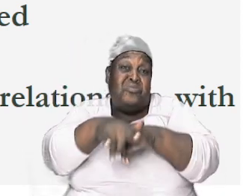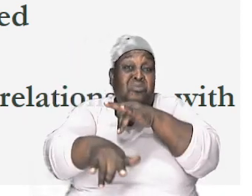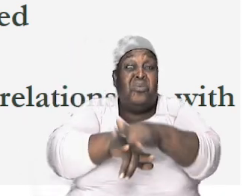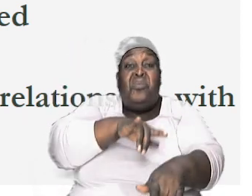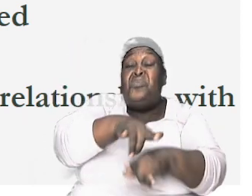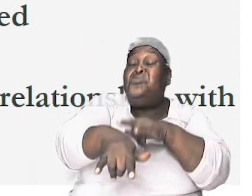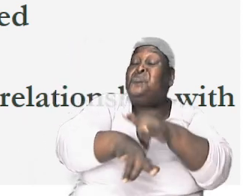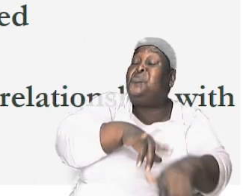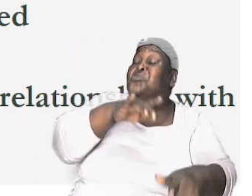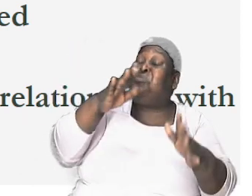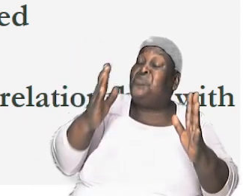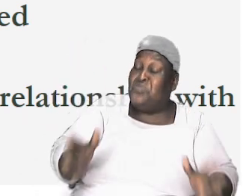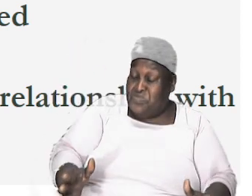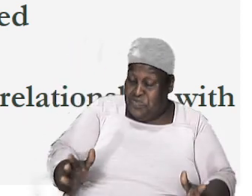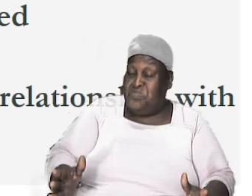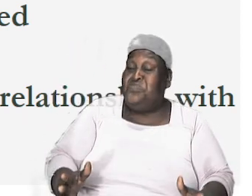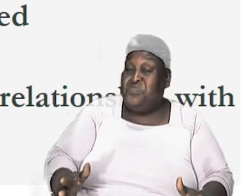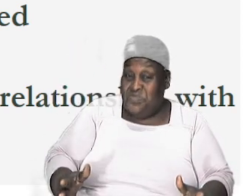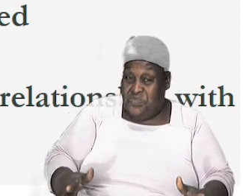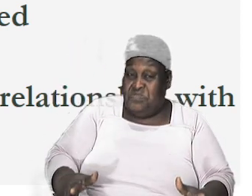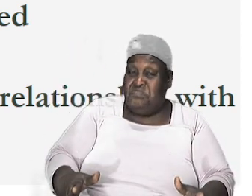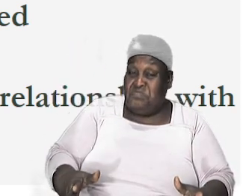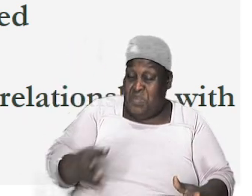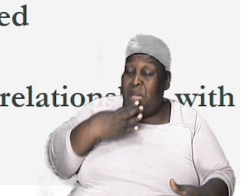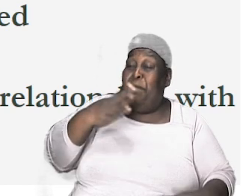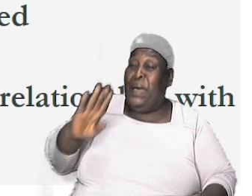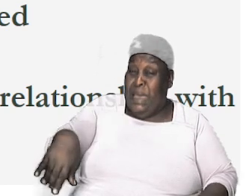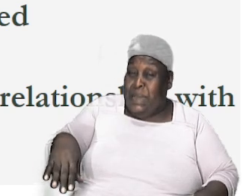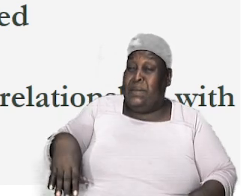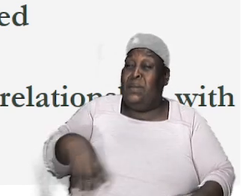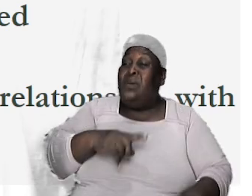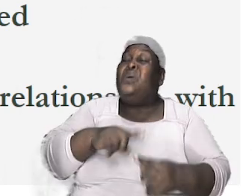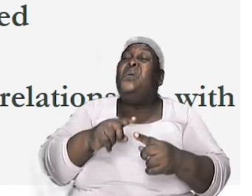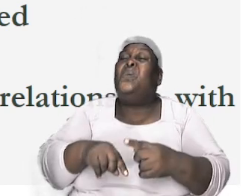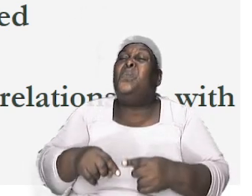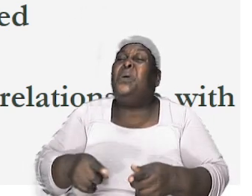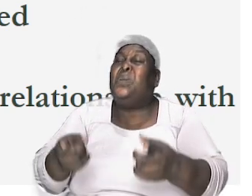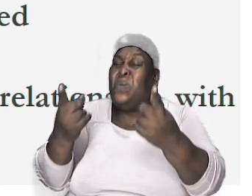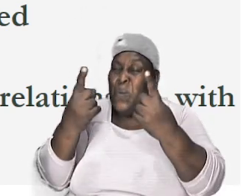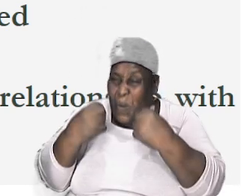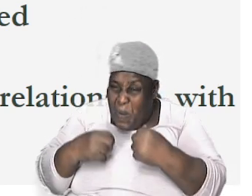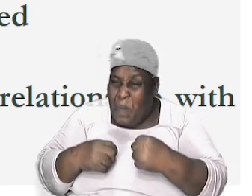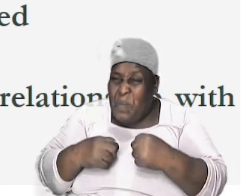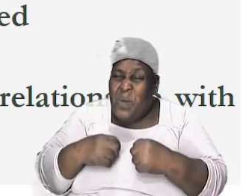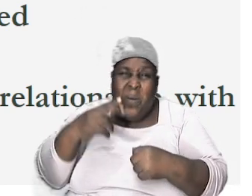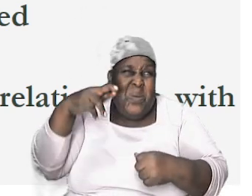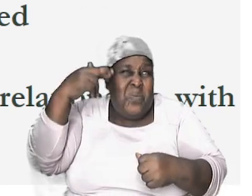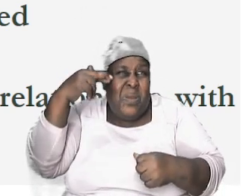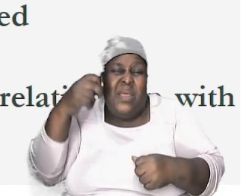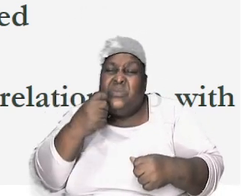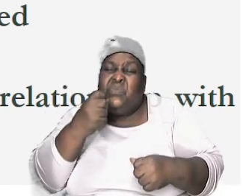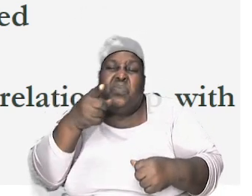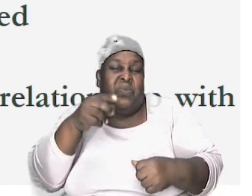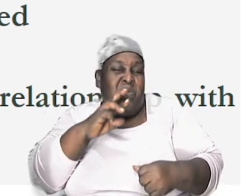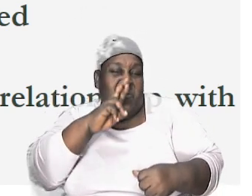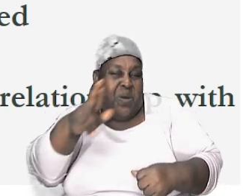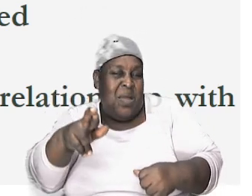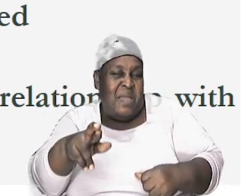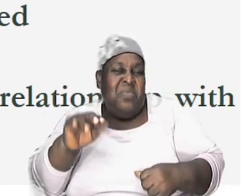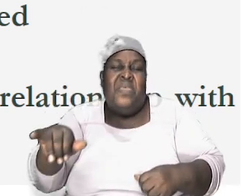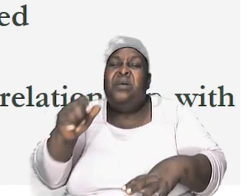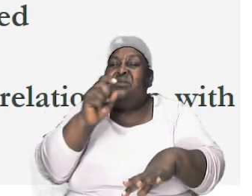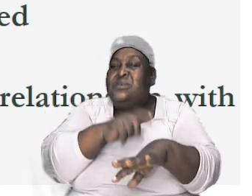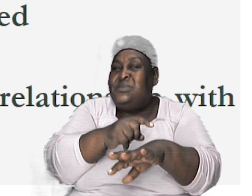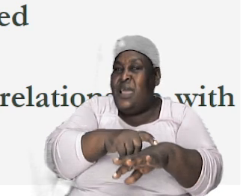I'm a trickster, I'm terrible. When you come to that place where you realize who you are, that's the